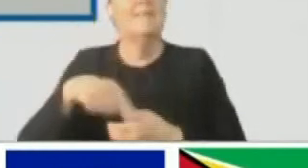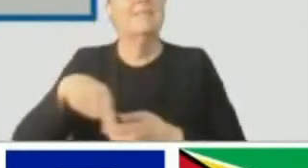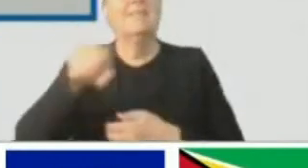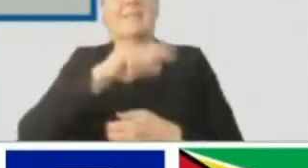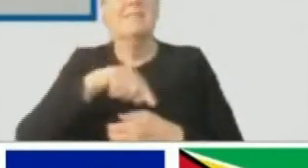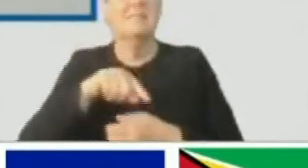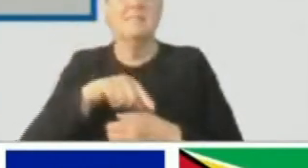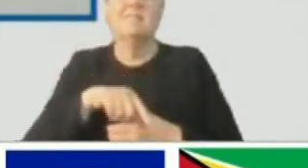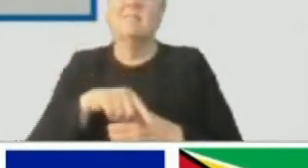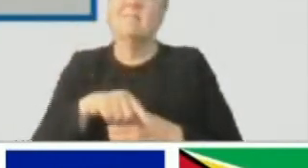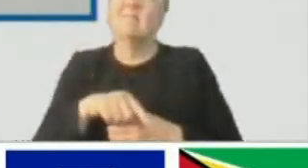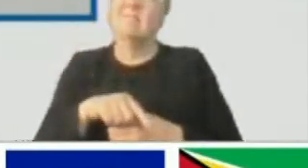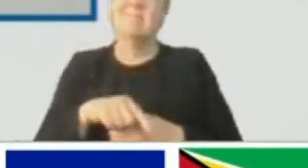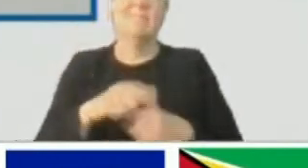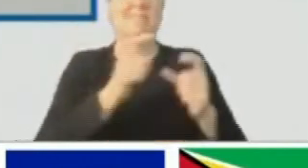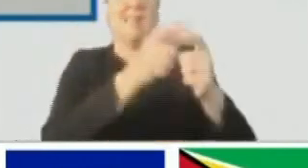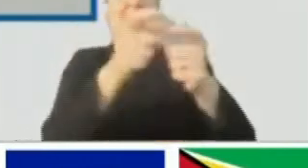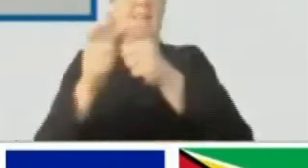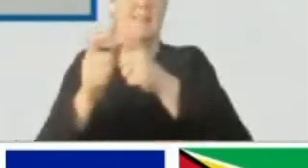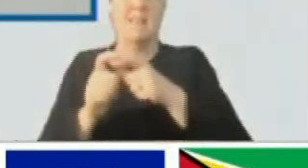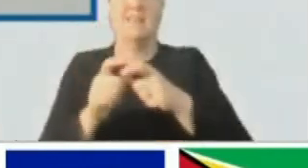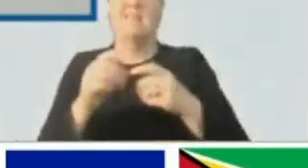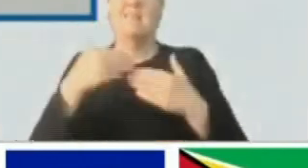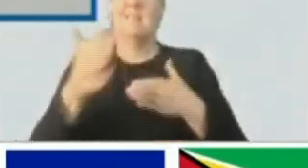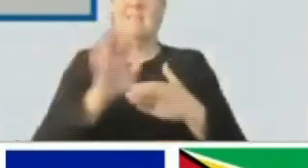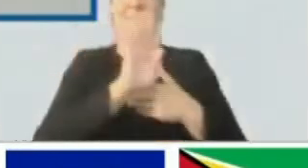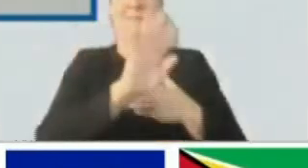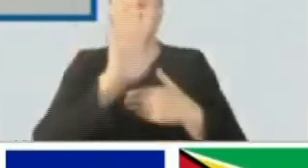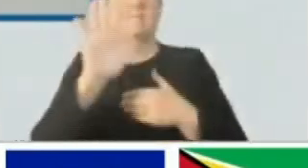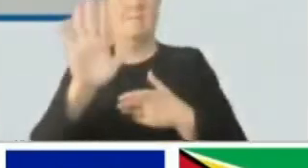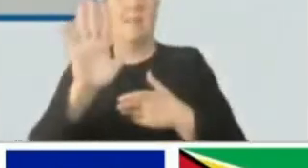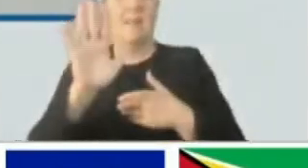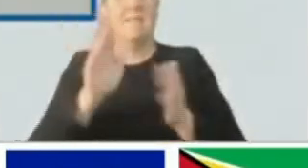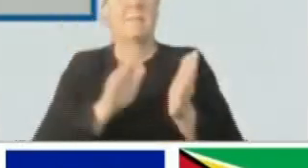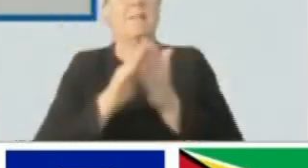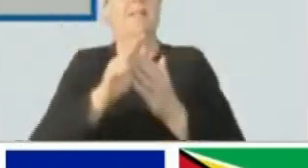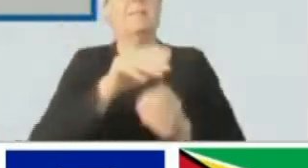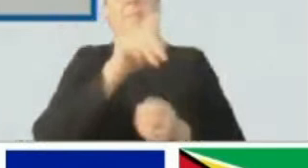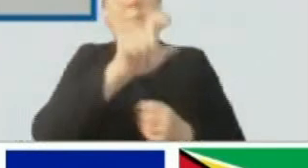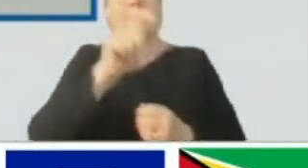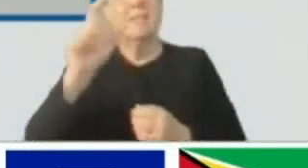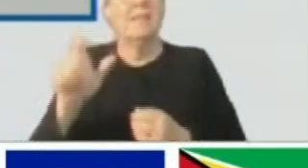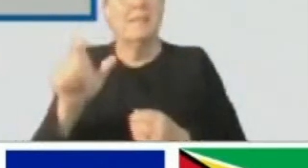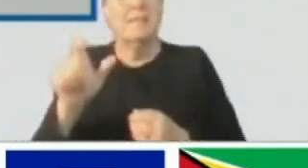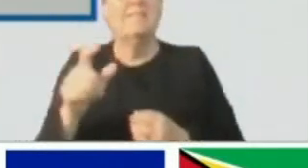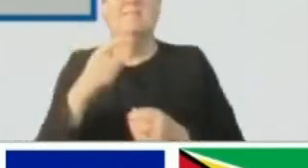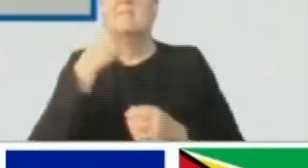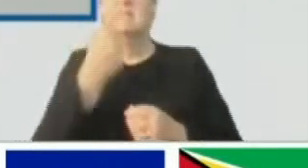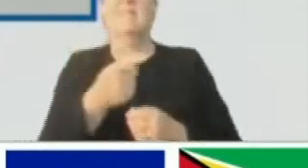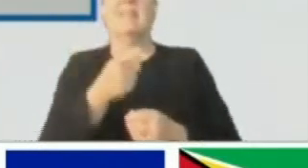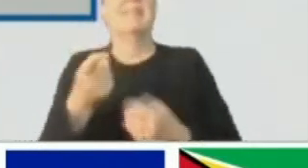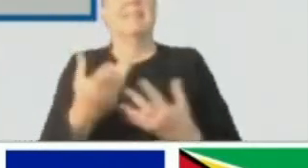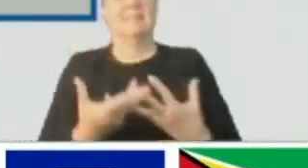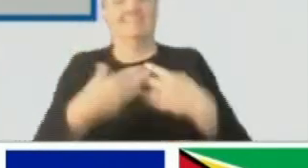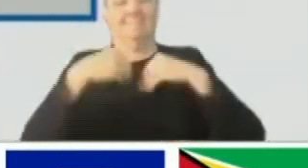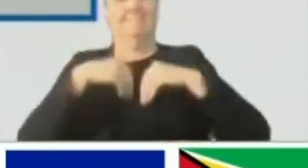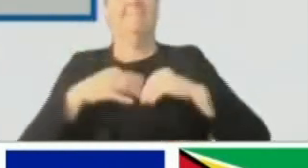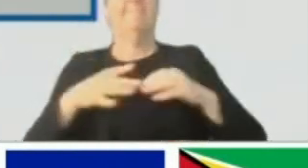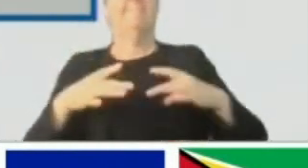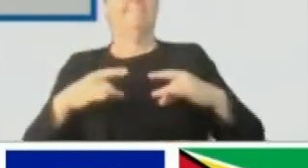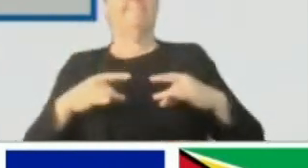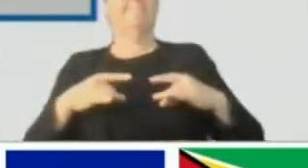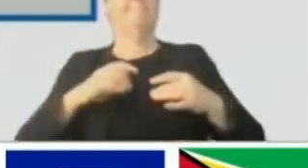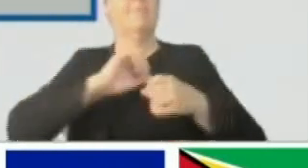45 million people in this region have been confirmed as having the disease. We're all trying to recover